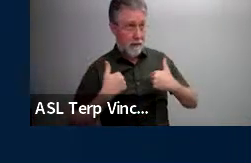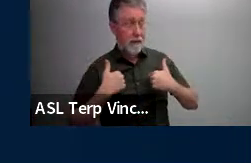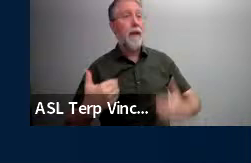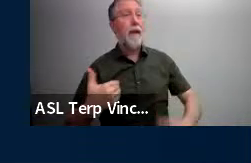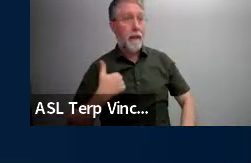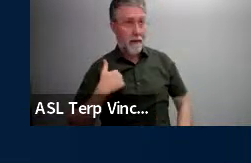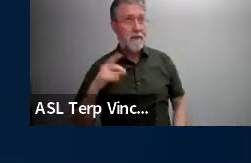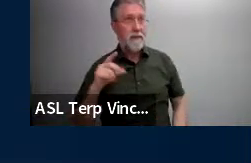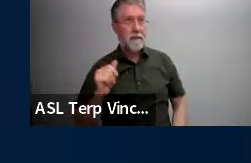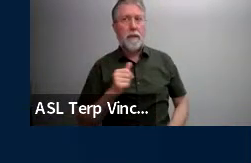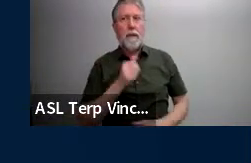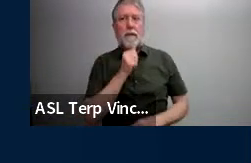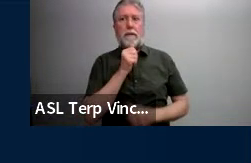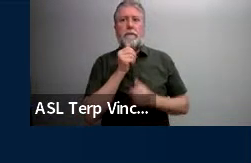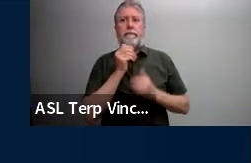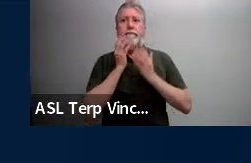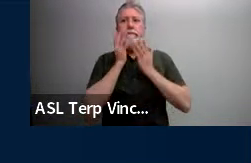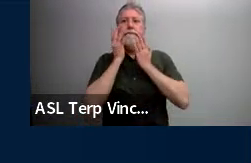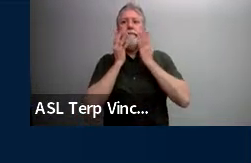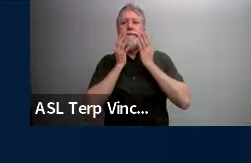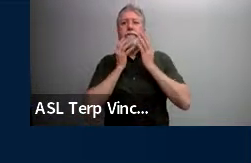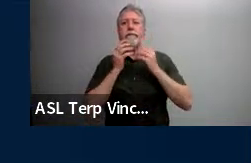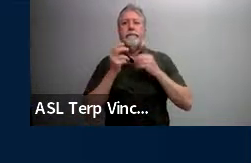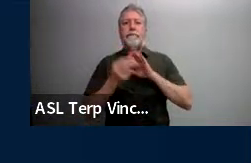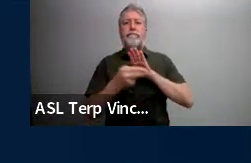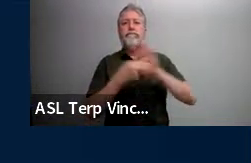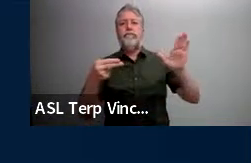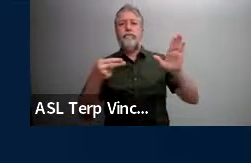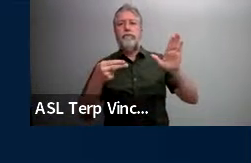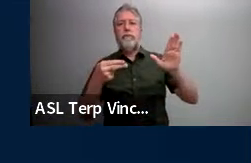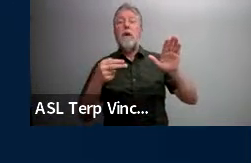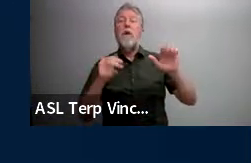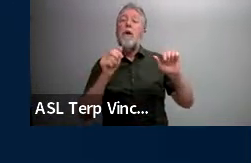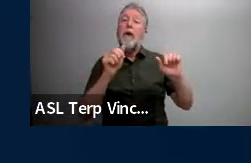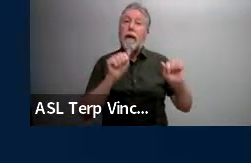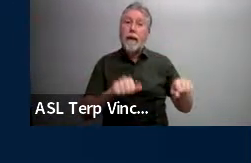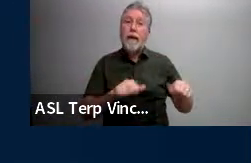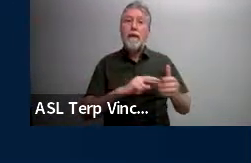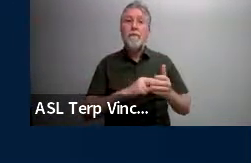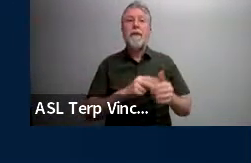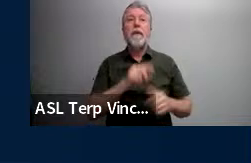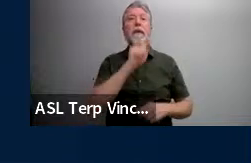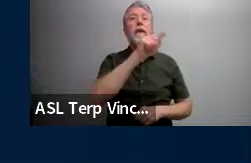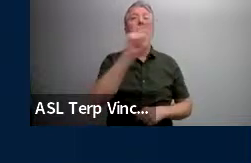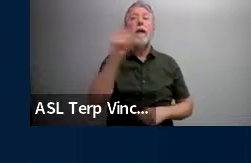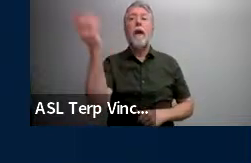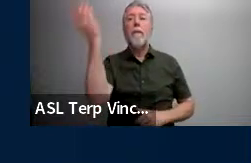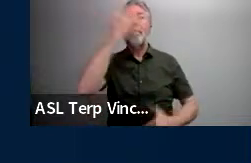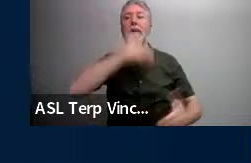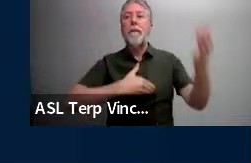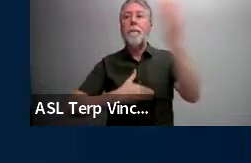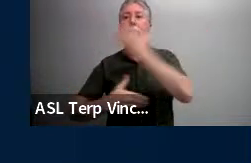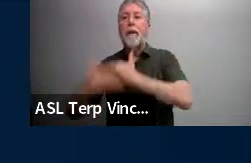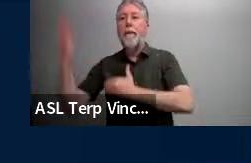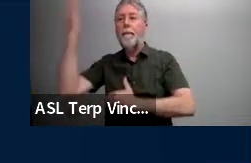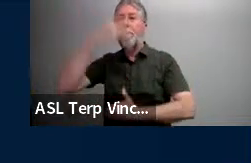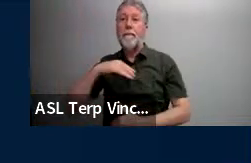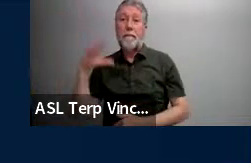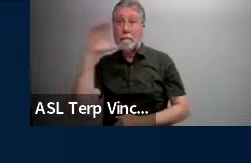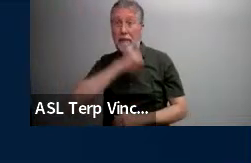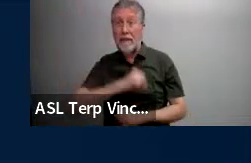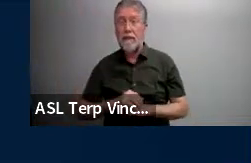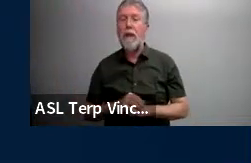impact accurate data collection on the disability community. And then there are also exclusionary data